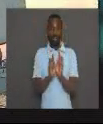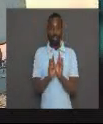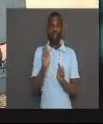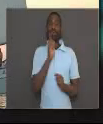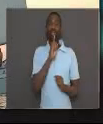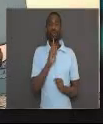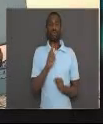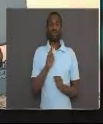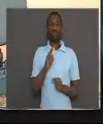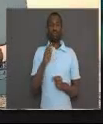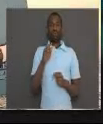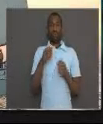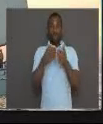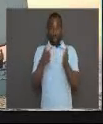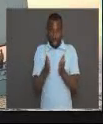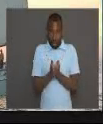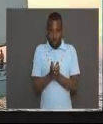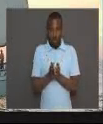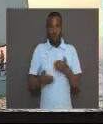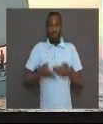easily around its body.